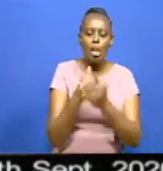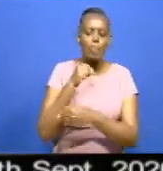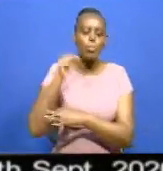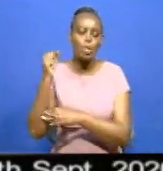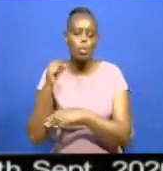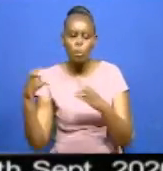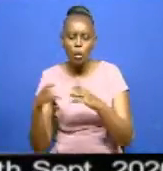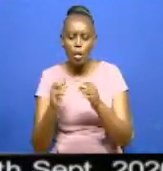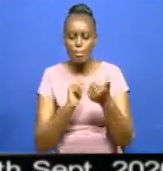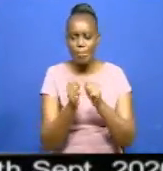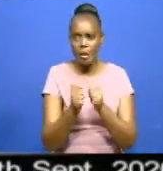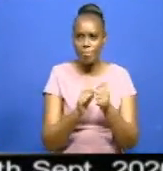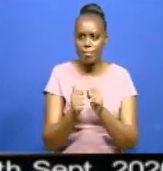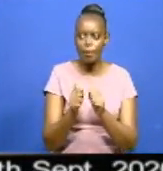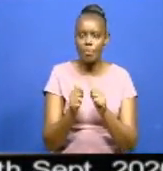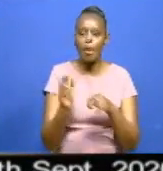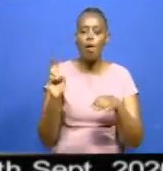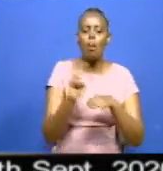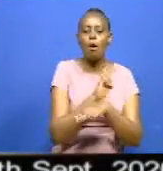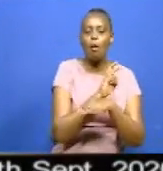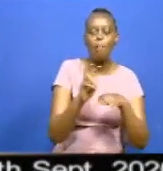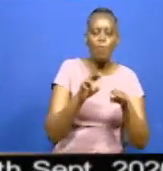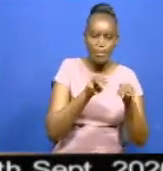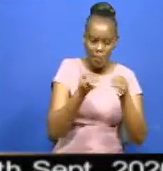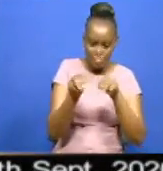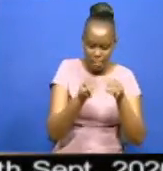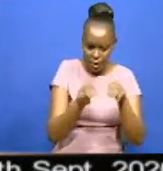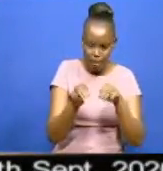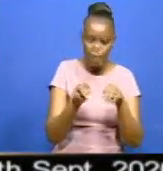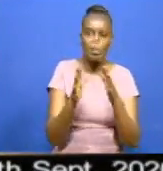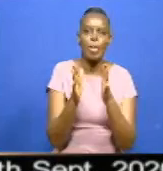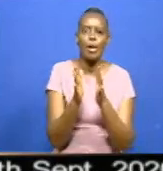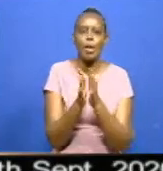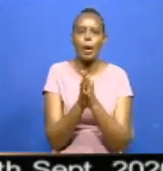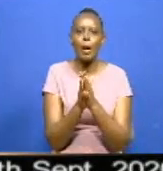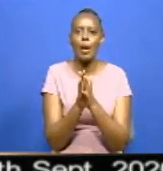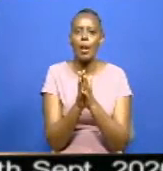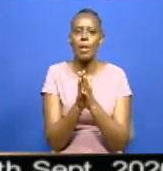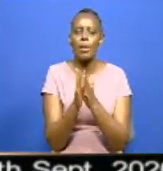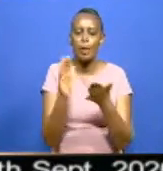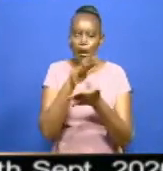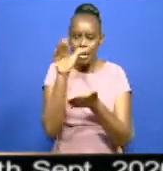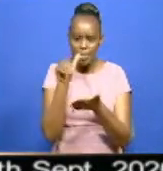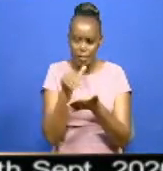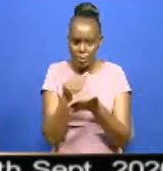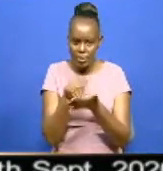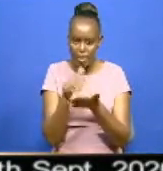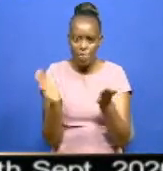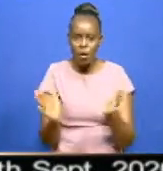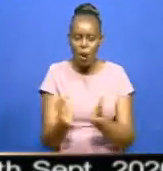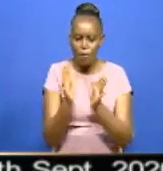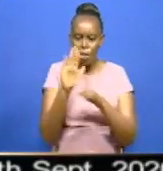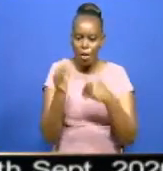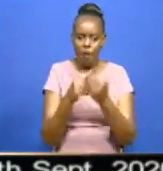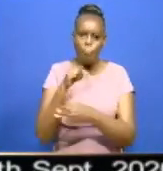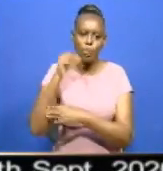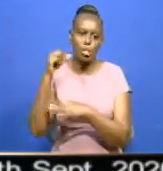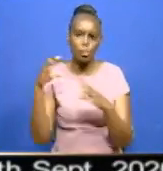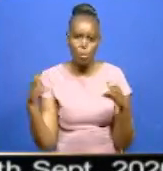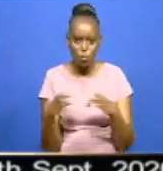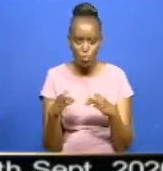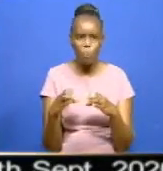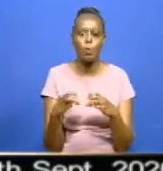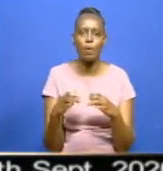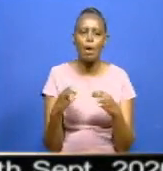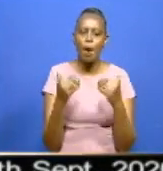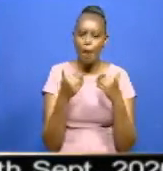parties' activities, to oversight the management and internal affairs of all political parties.